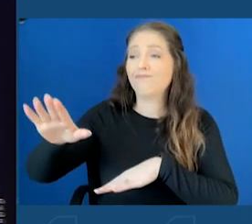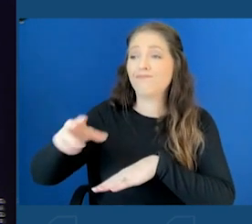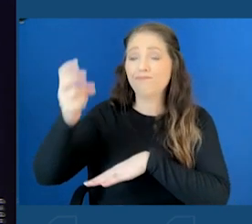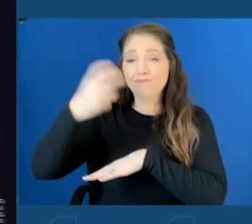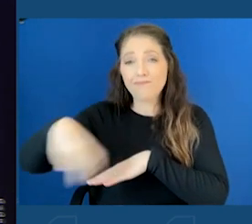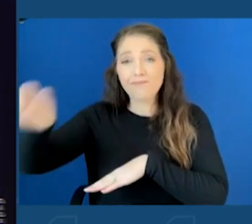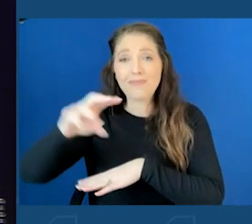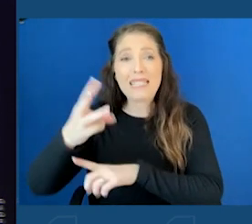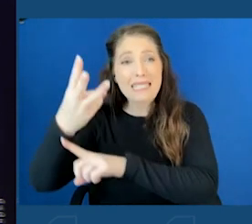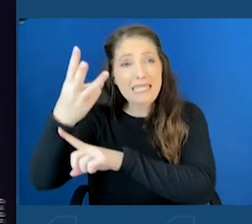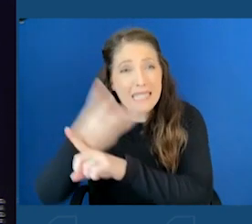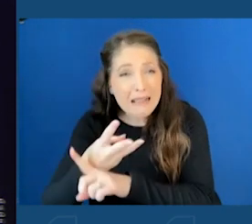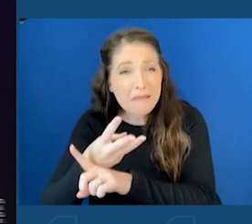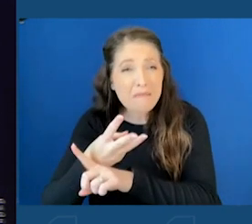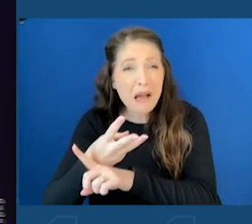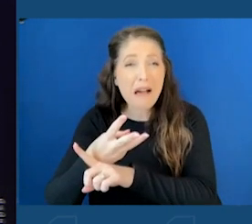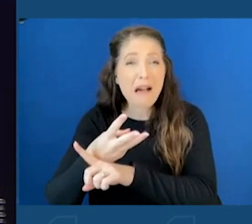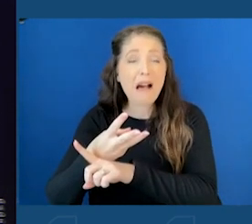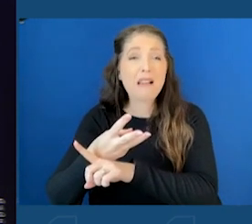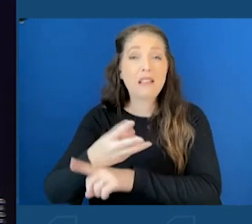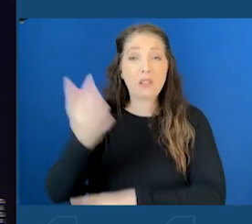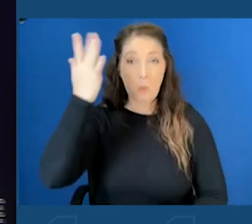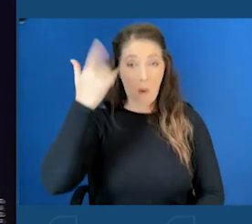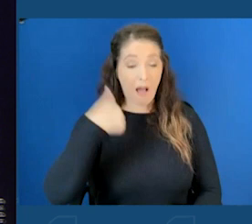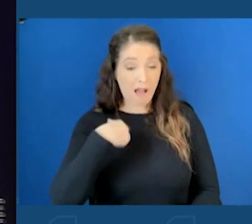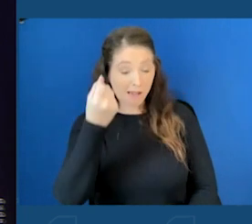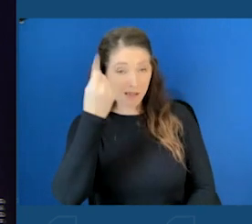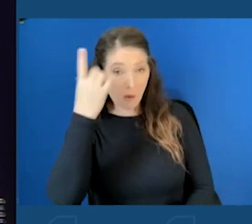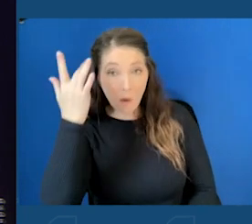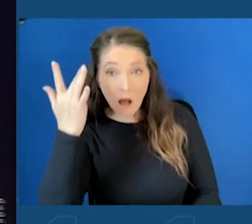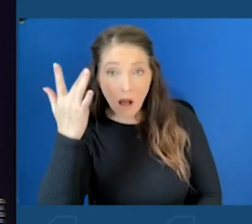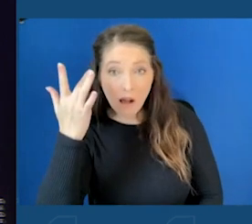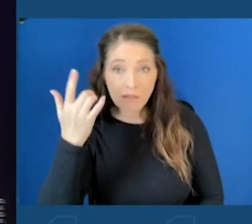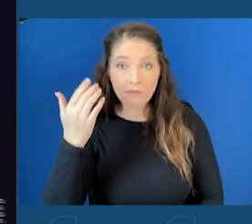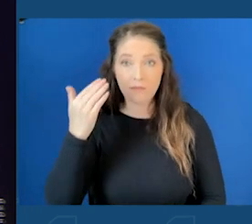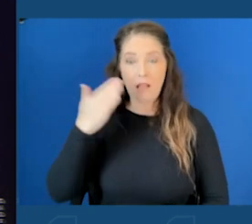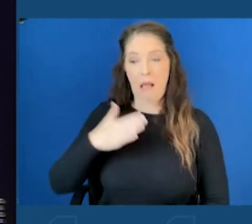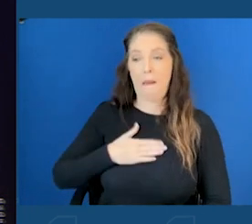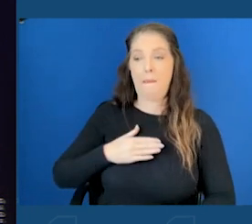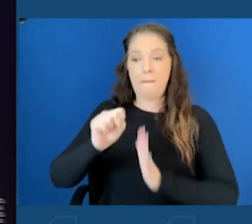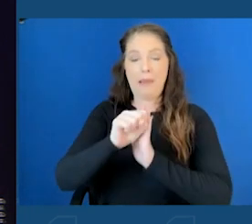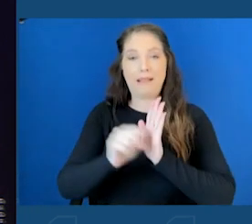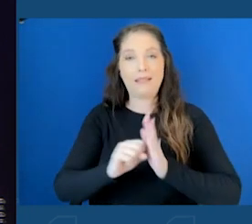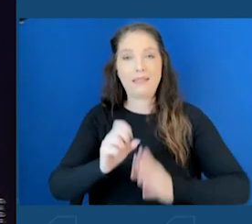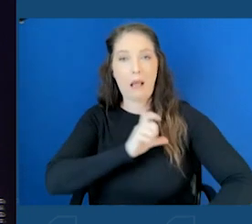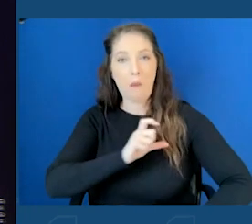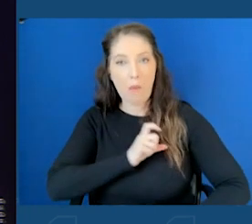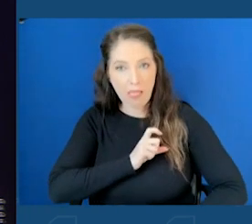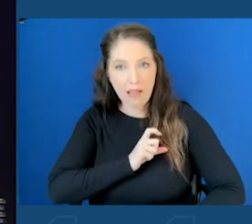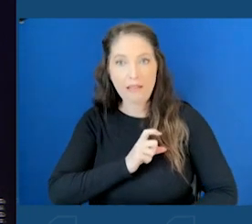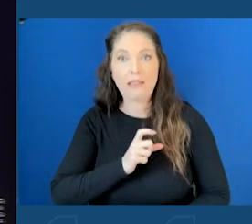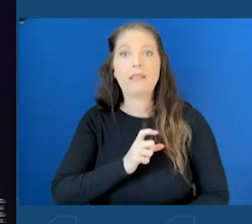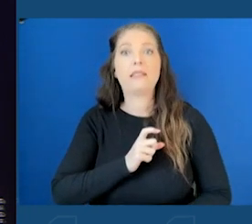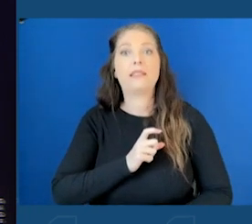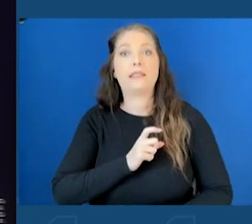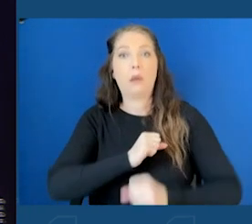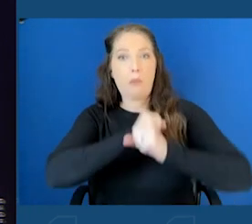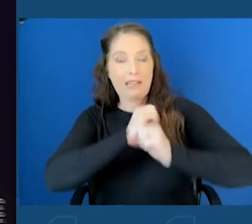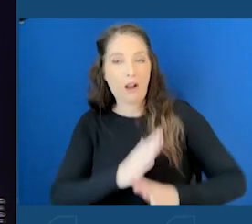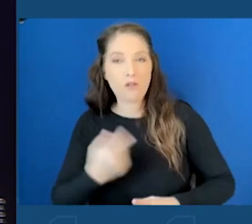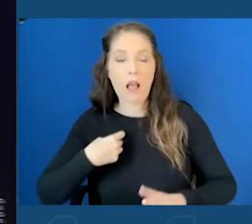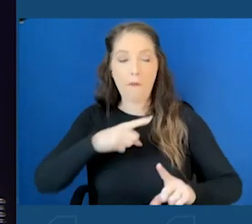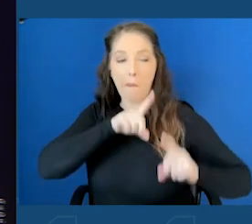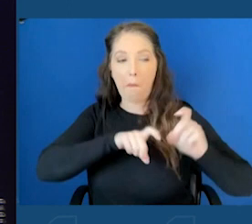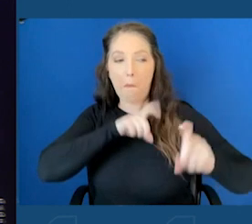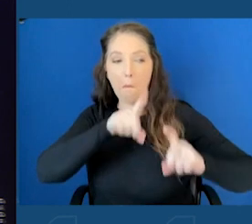intense months. And I know about this because I spent a lot of time with my state police detail, and I ask a lot of questions. After